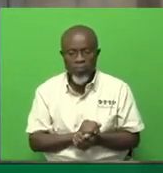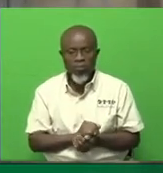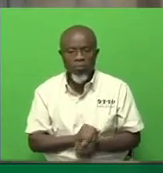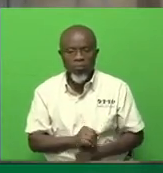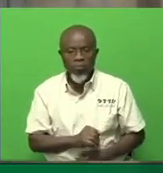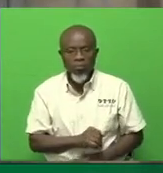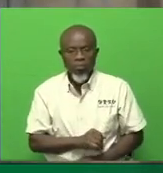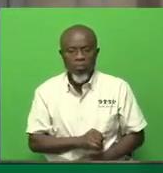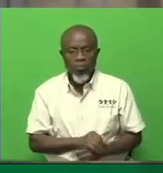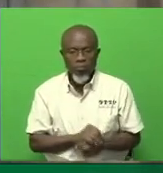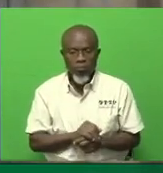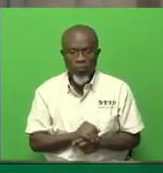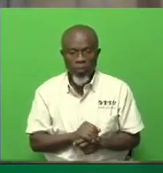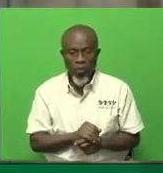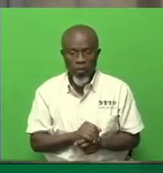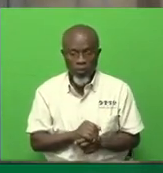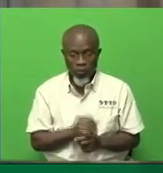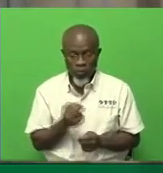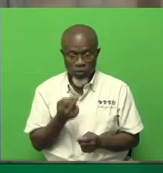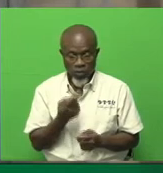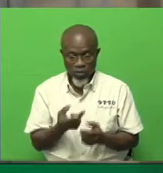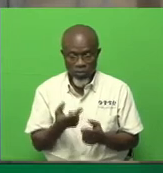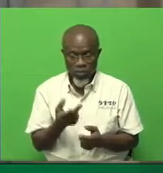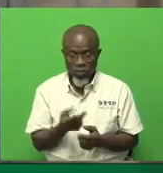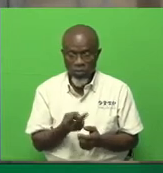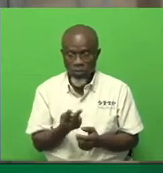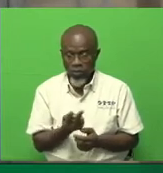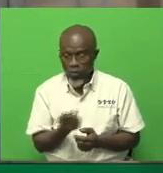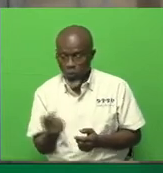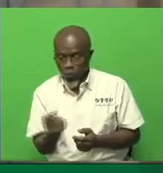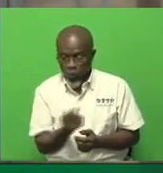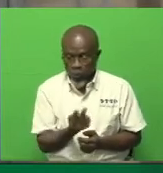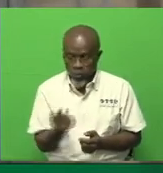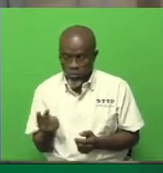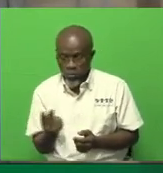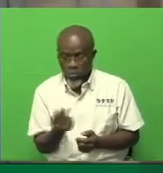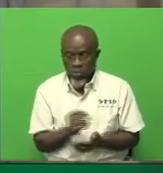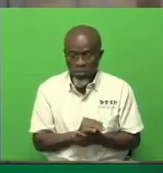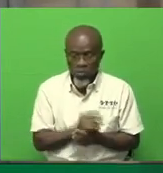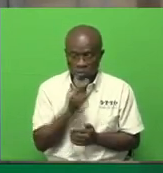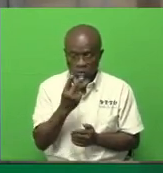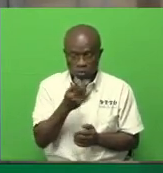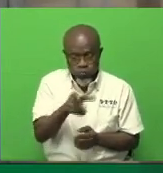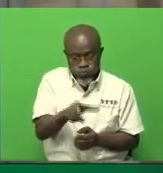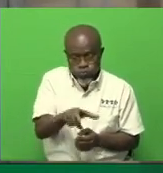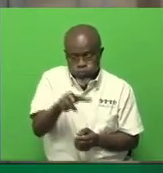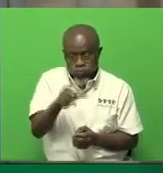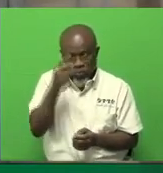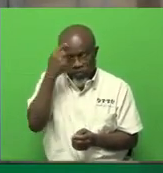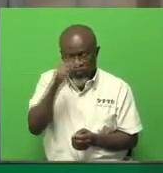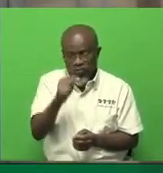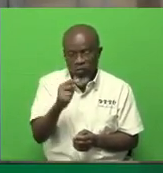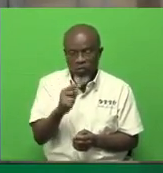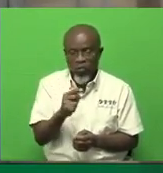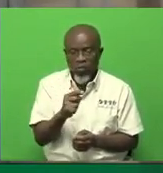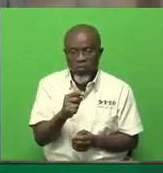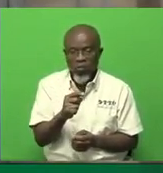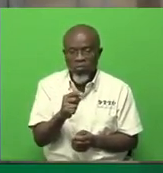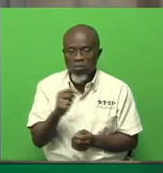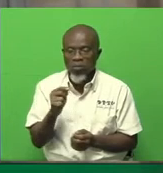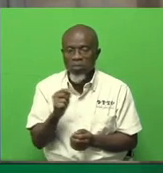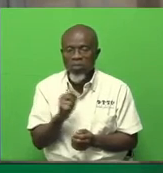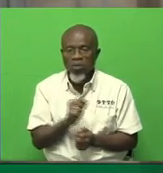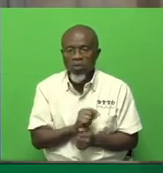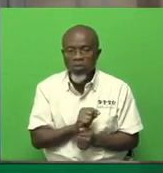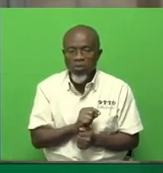to share two oxygens saturation monitors for 60 patients so at any one time you only